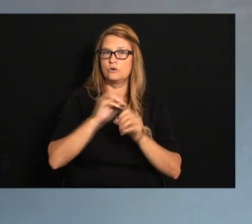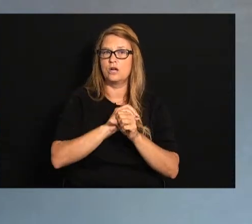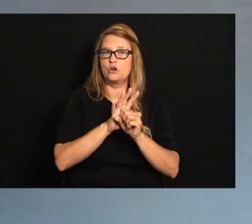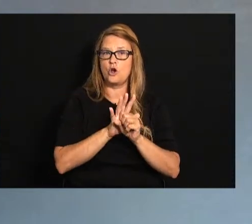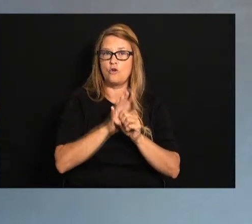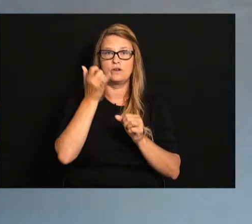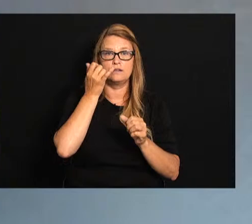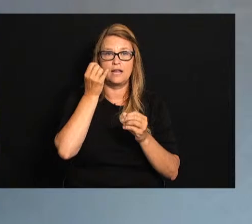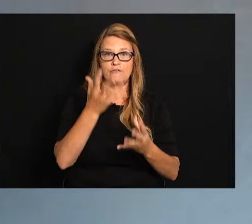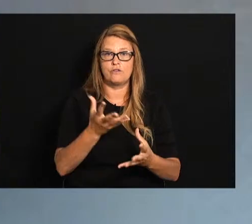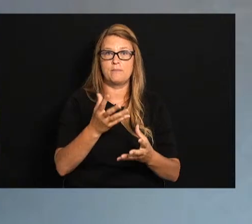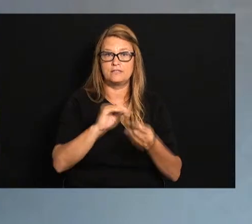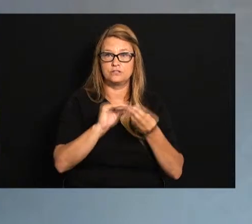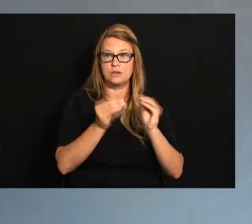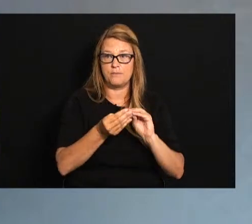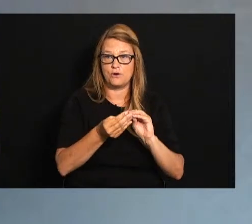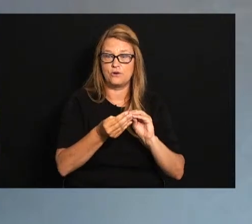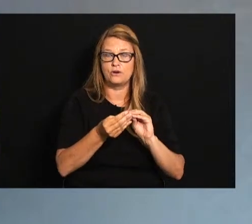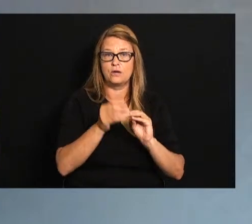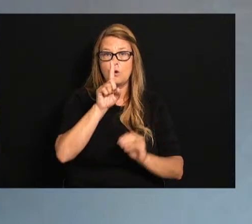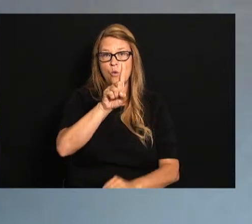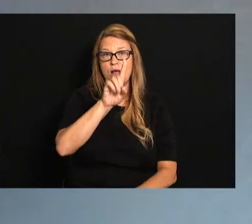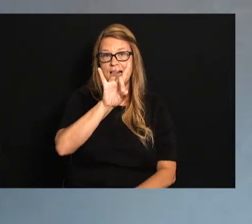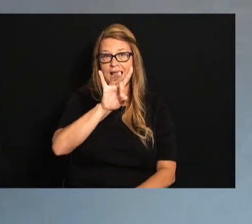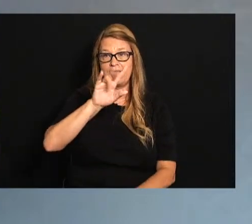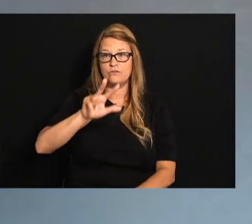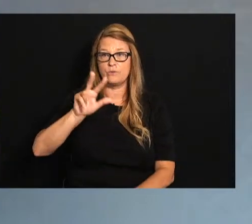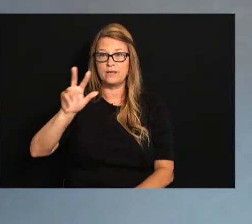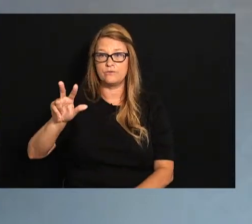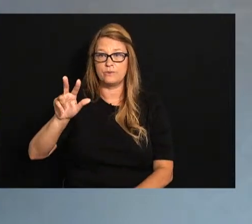vaccine information line,